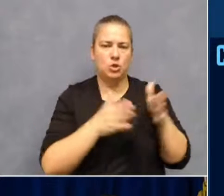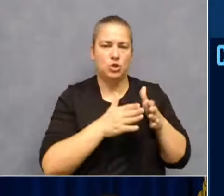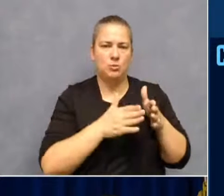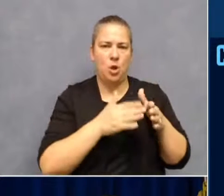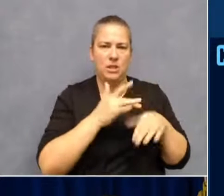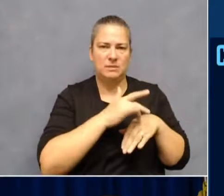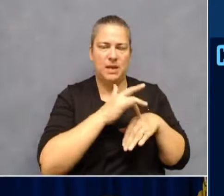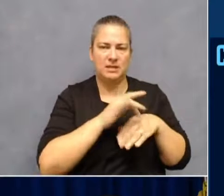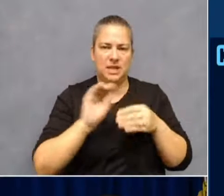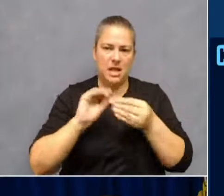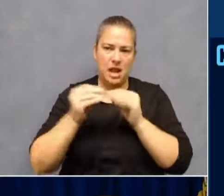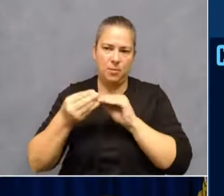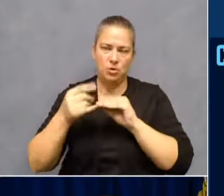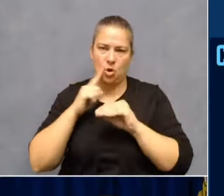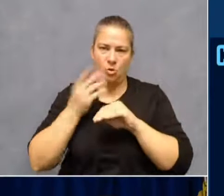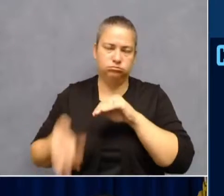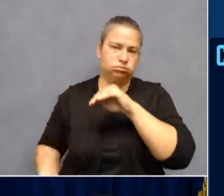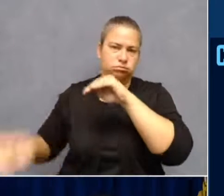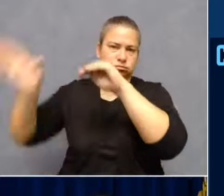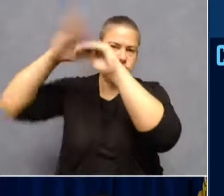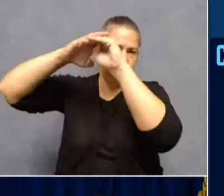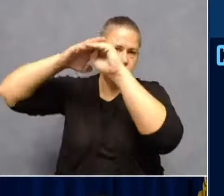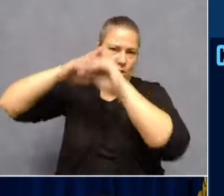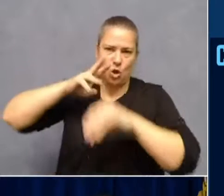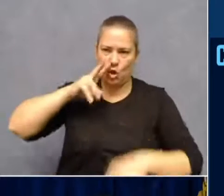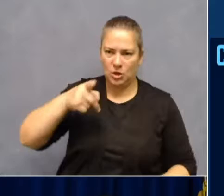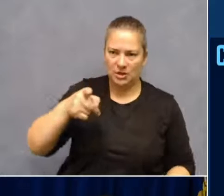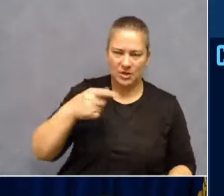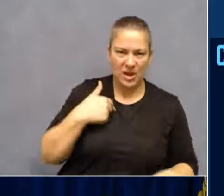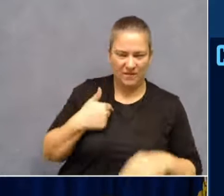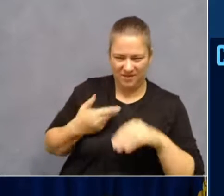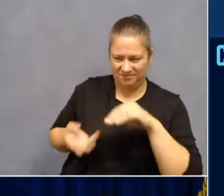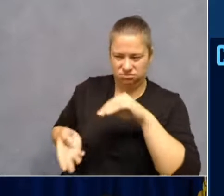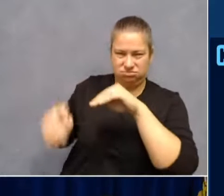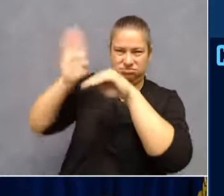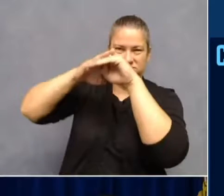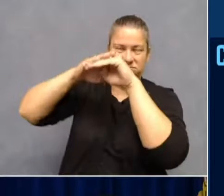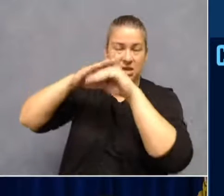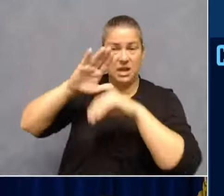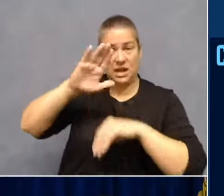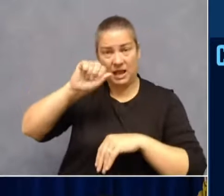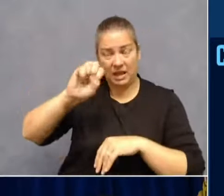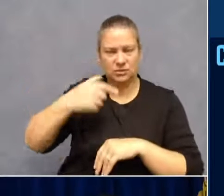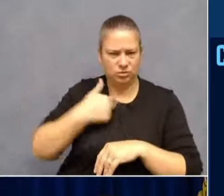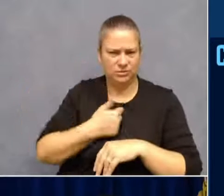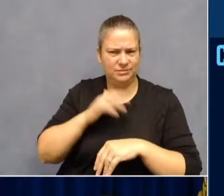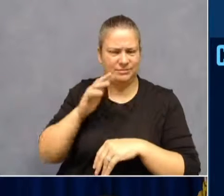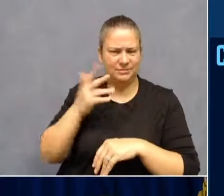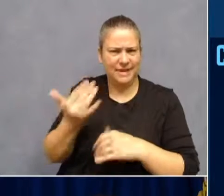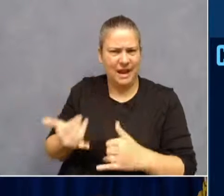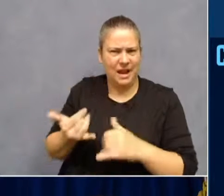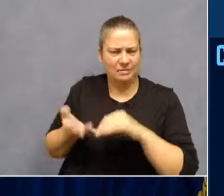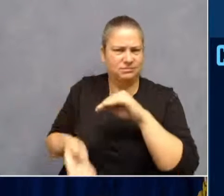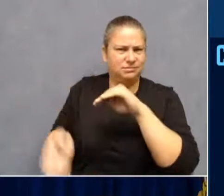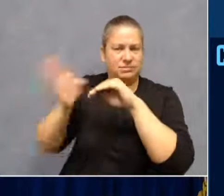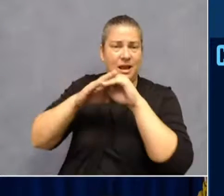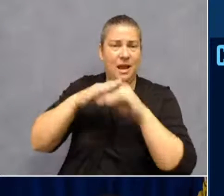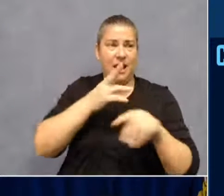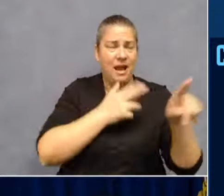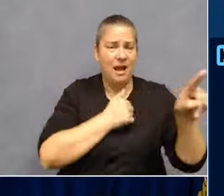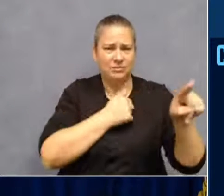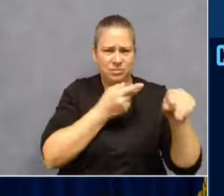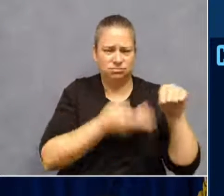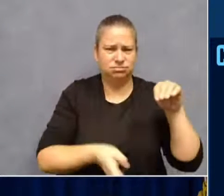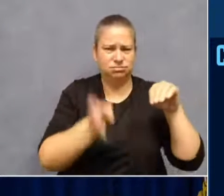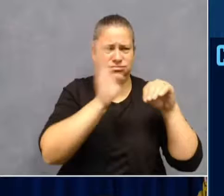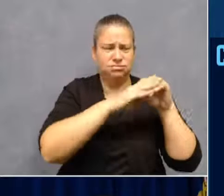are exploding. I mean, right now, if we're in a significant escalation in cases, and we are escalating in hospitalizations, and we're escalating